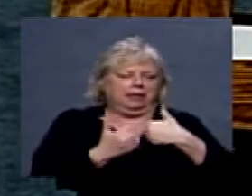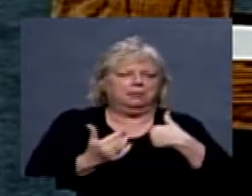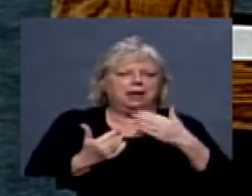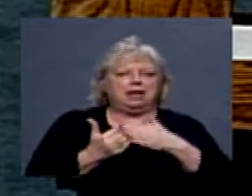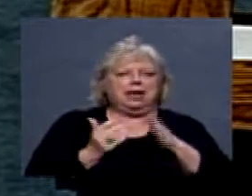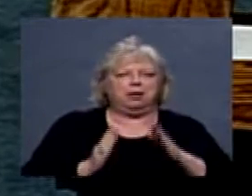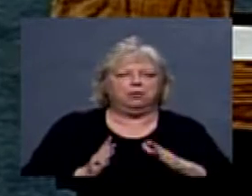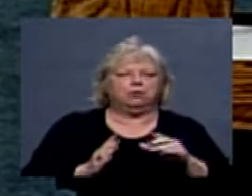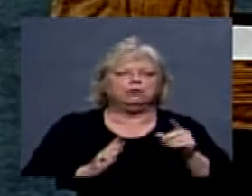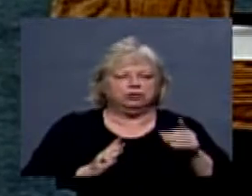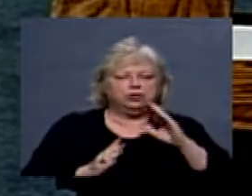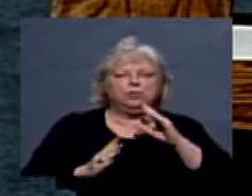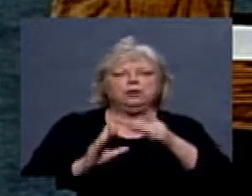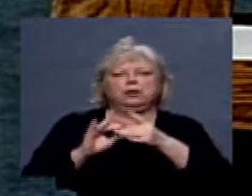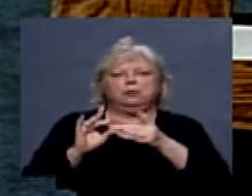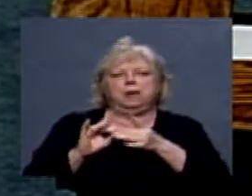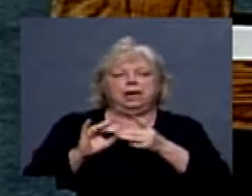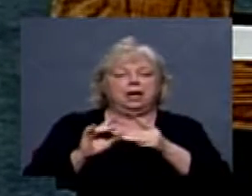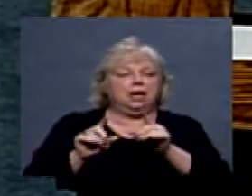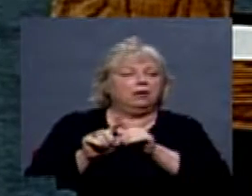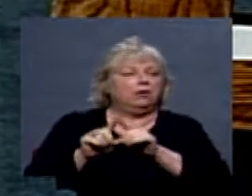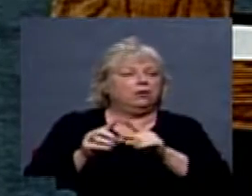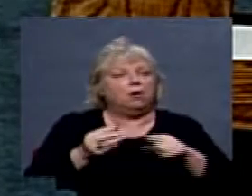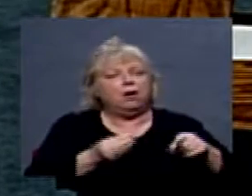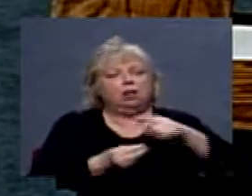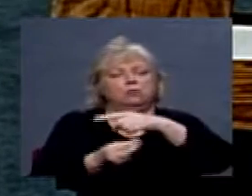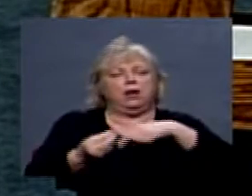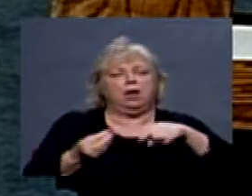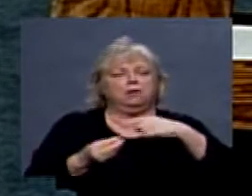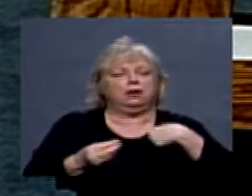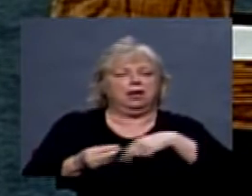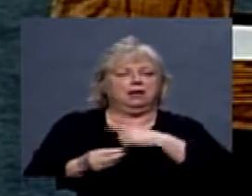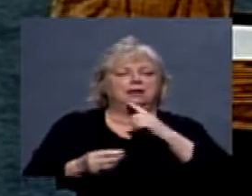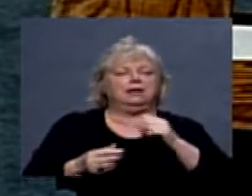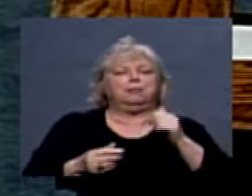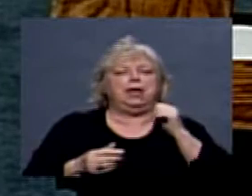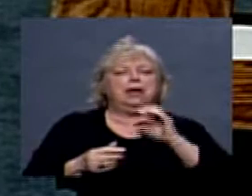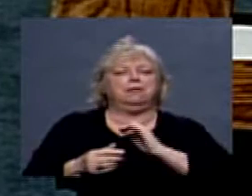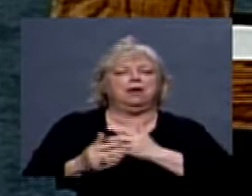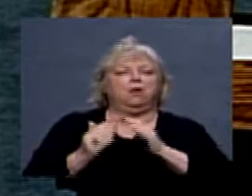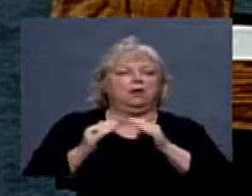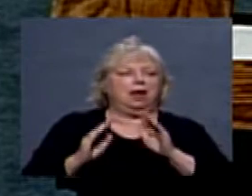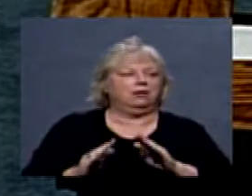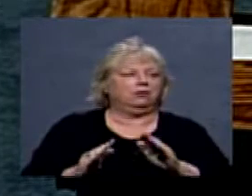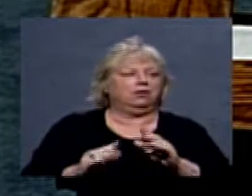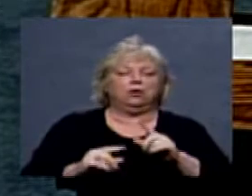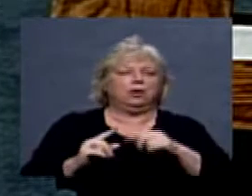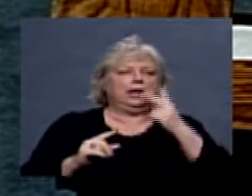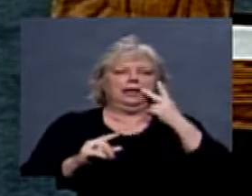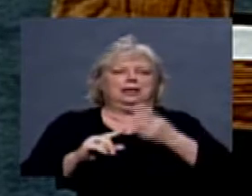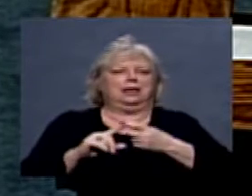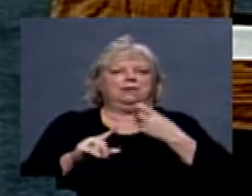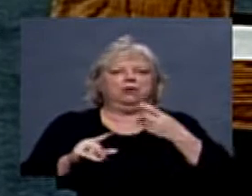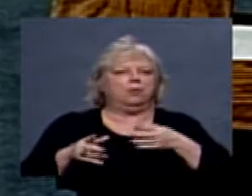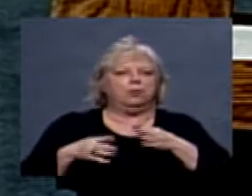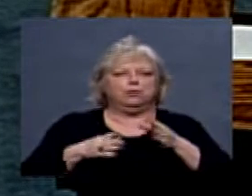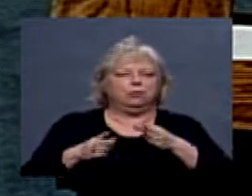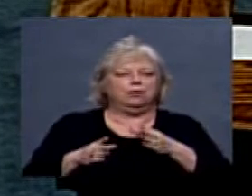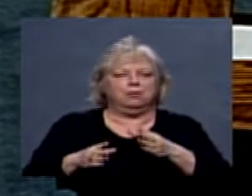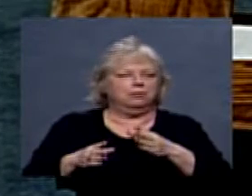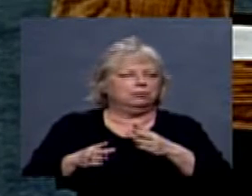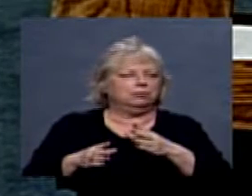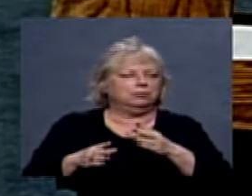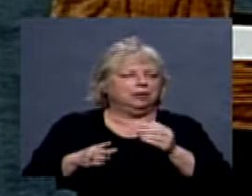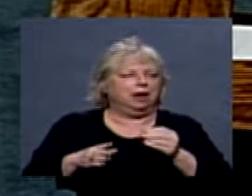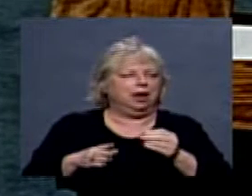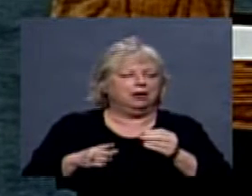speak. Also, it joins all around us at the very back of our house. It can't be seen from the road. And the thing